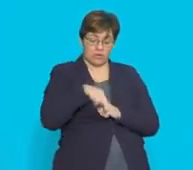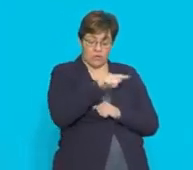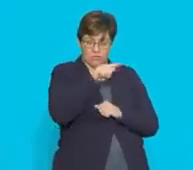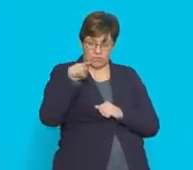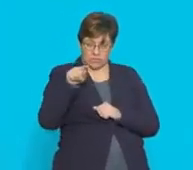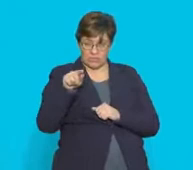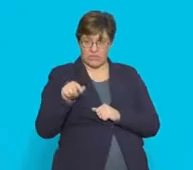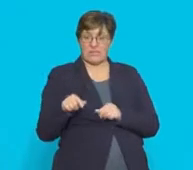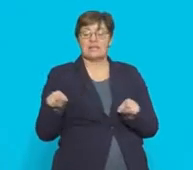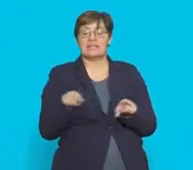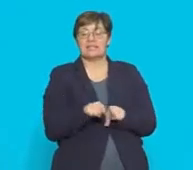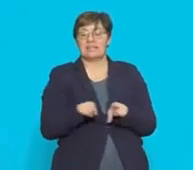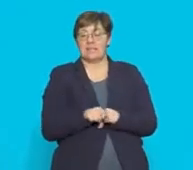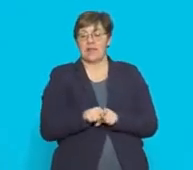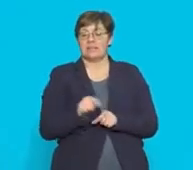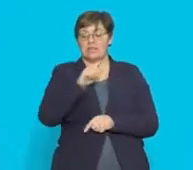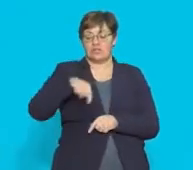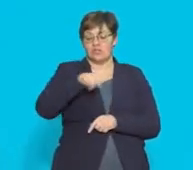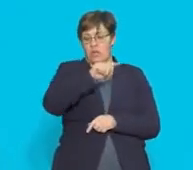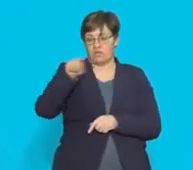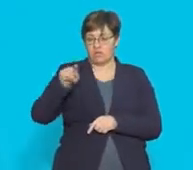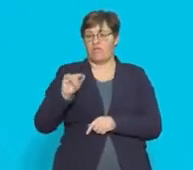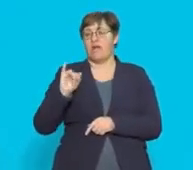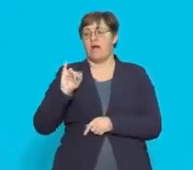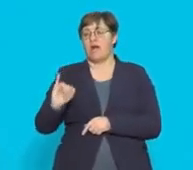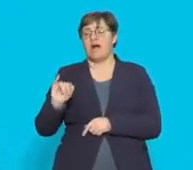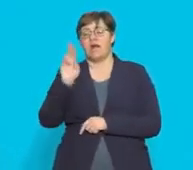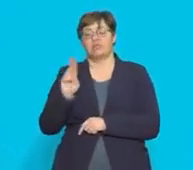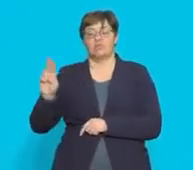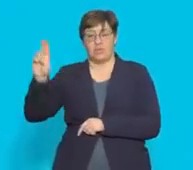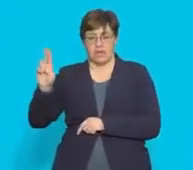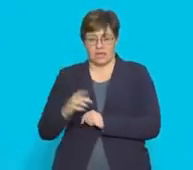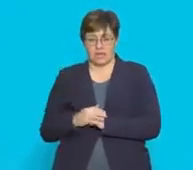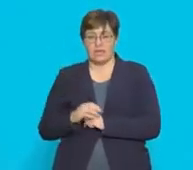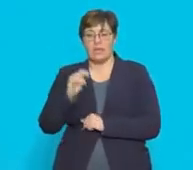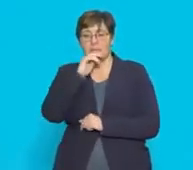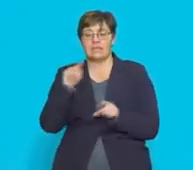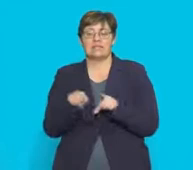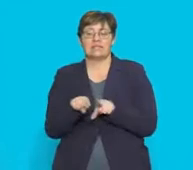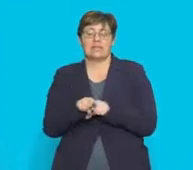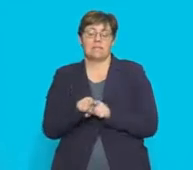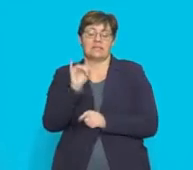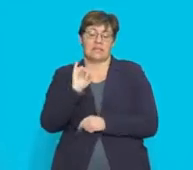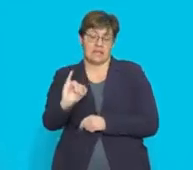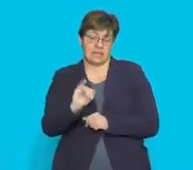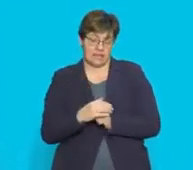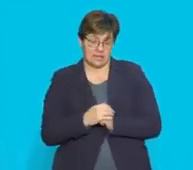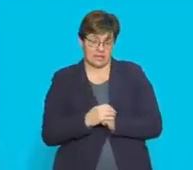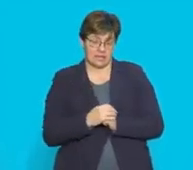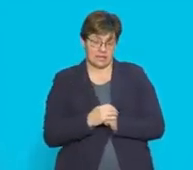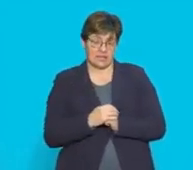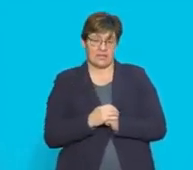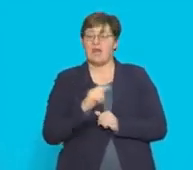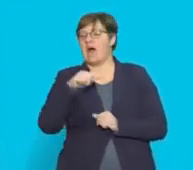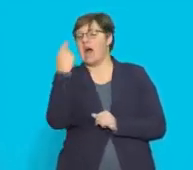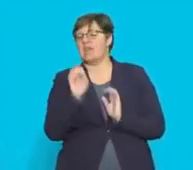-1, this will be the same as square root of I squared, which is the same as I, right?